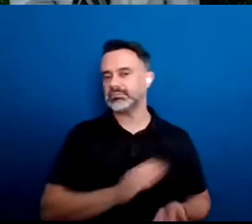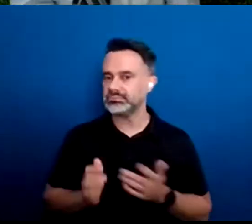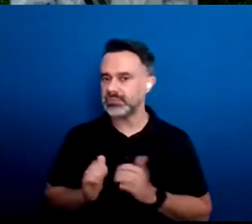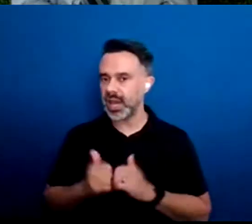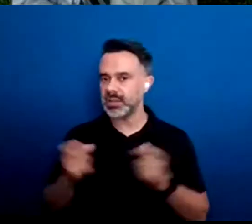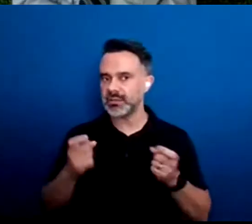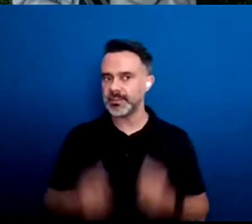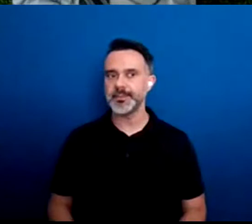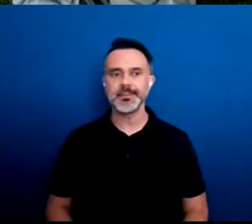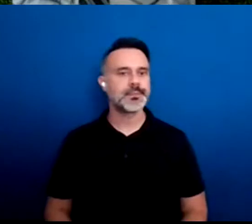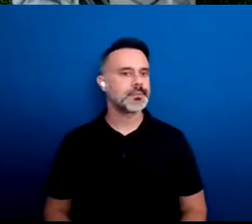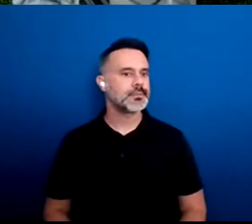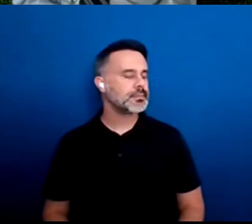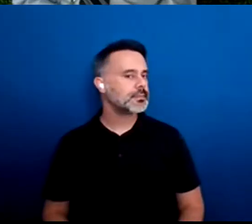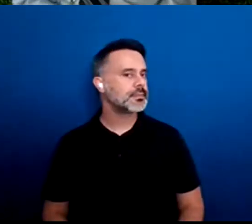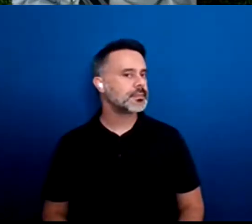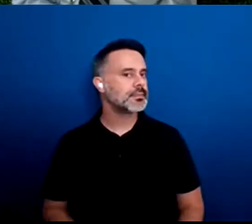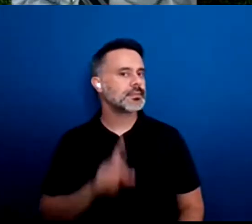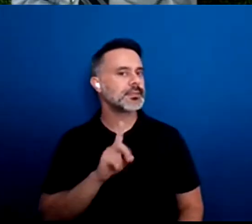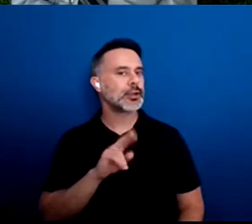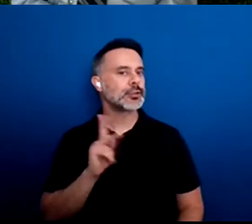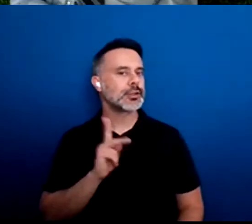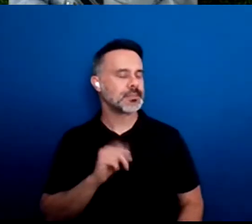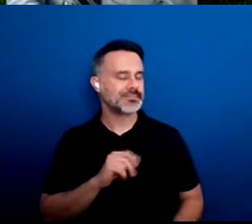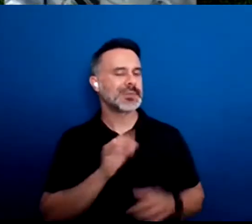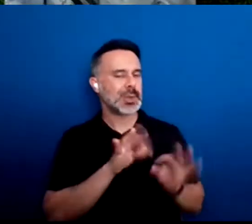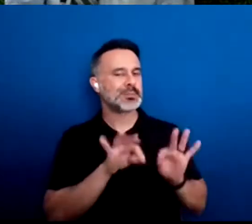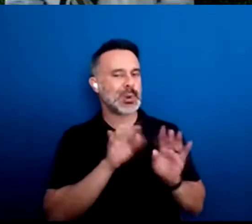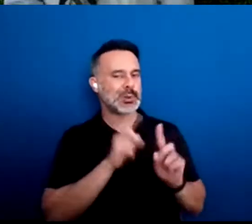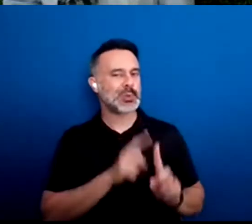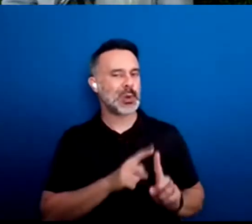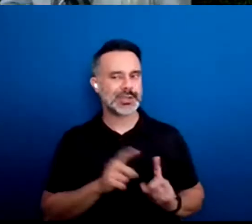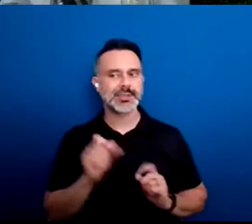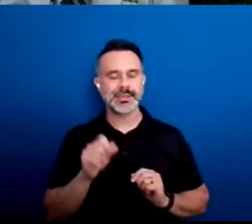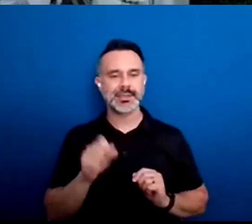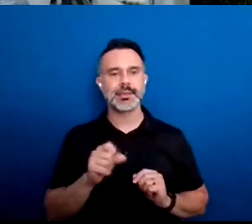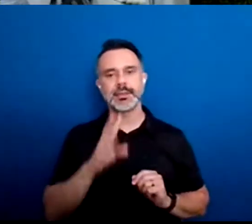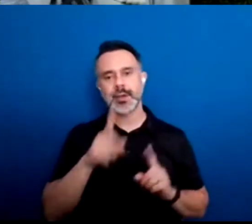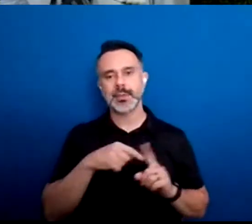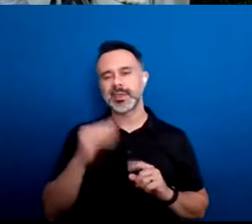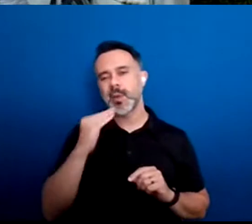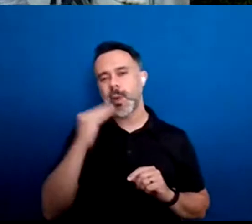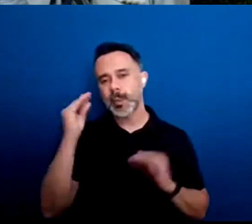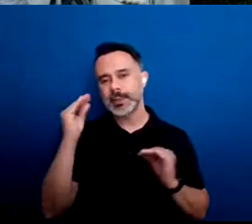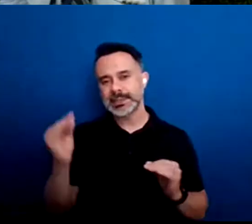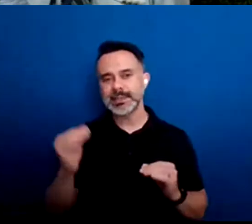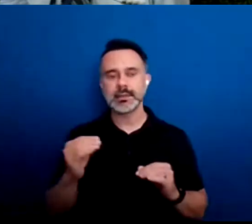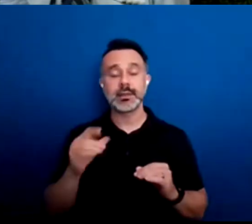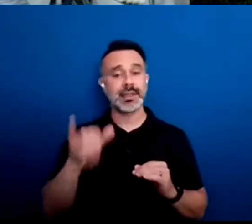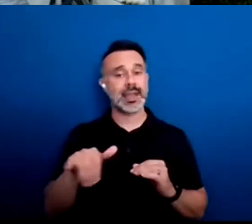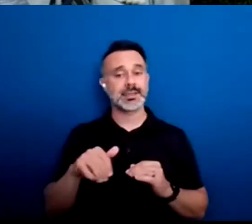It helps if I unmute. Those are important points that you bring up about the homeless, because this is a vulnerable